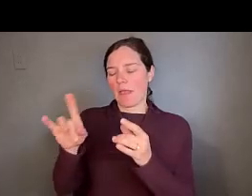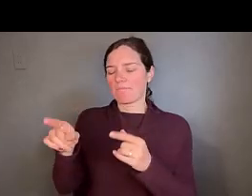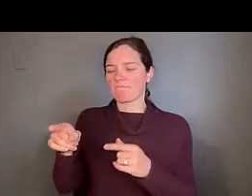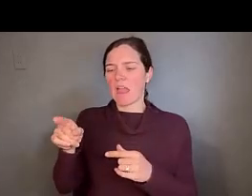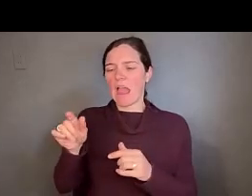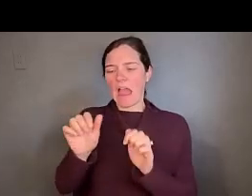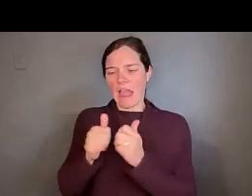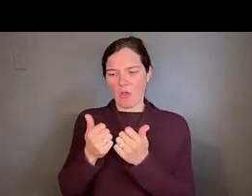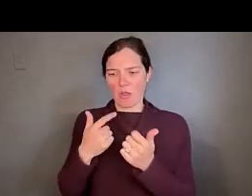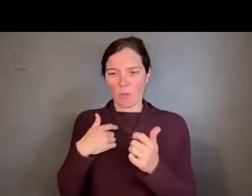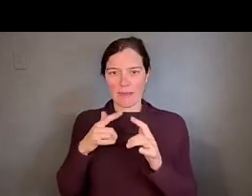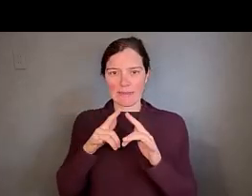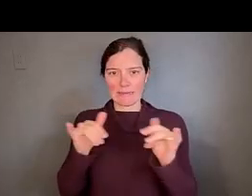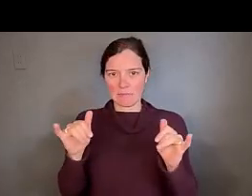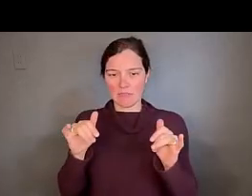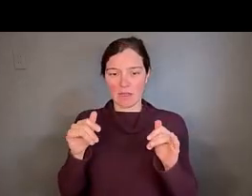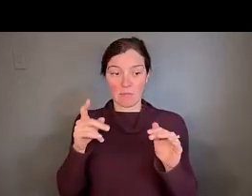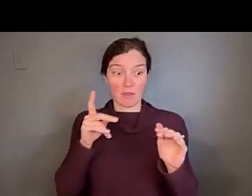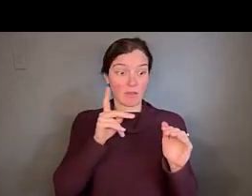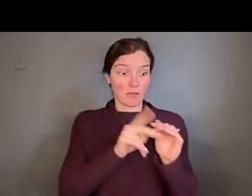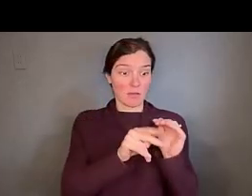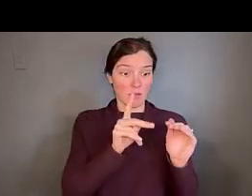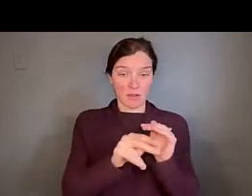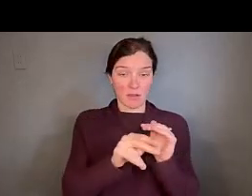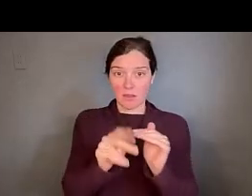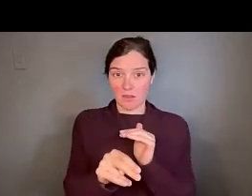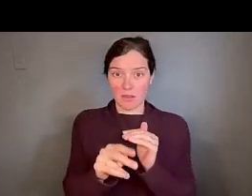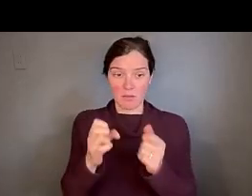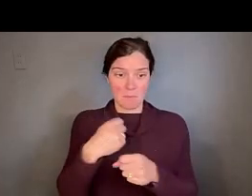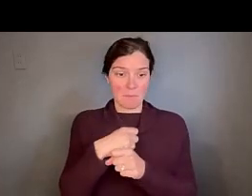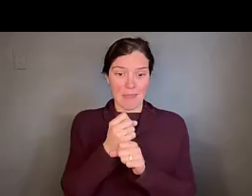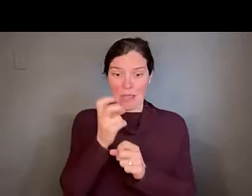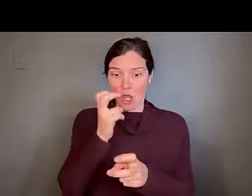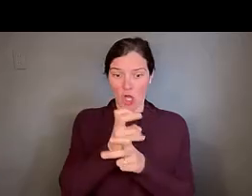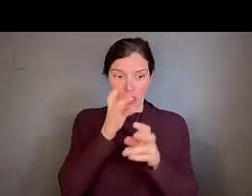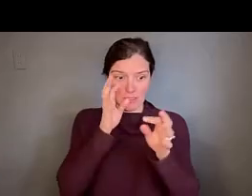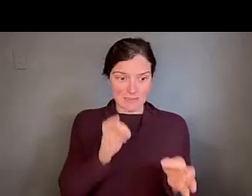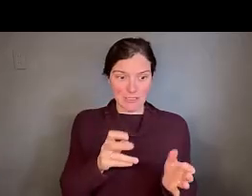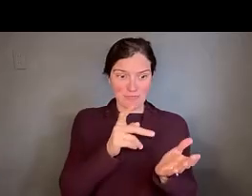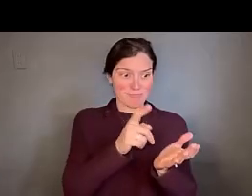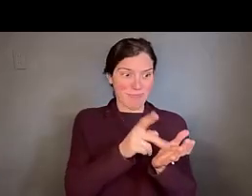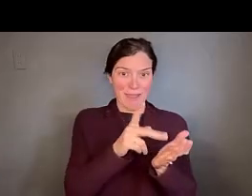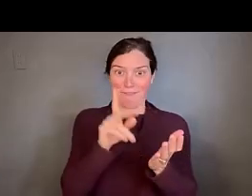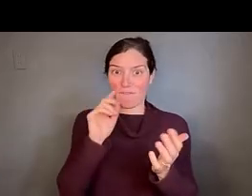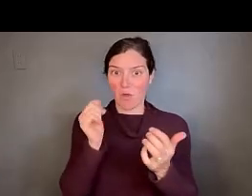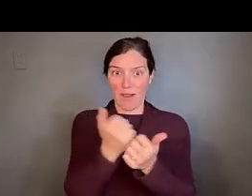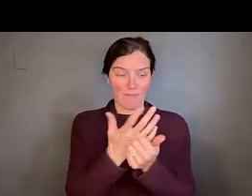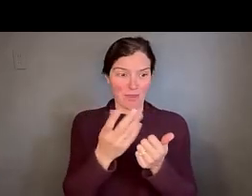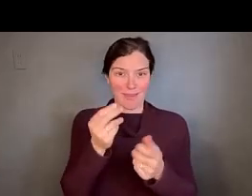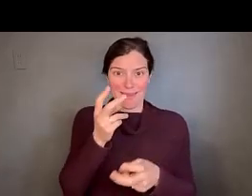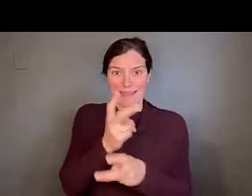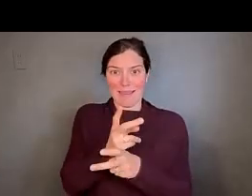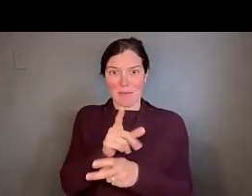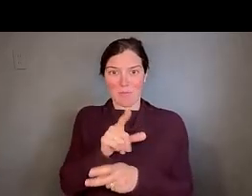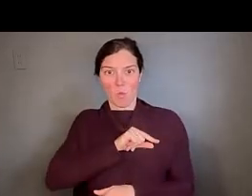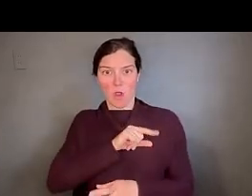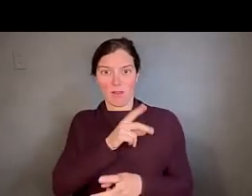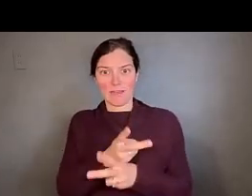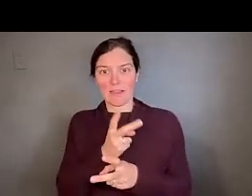simultaneously make the cuts, make hard decisions, pay for all the things, and preserve the great care that we